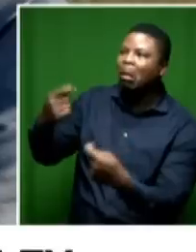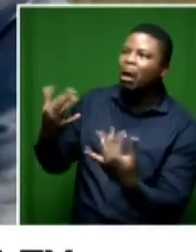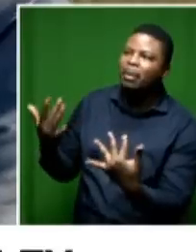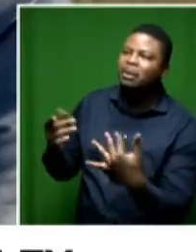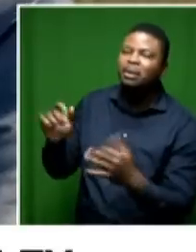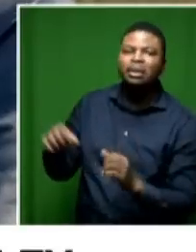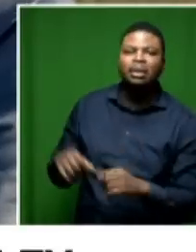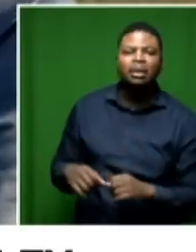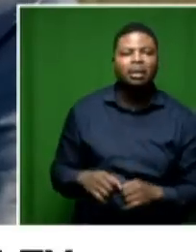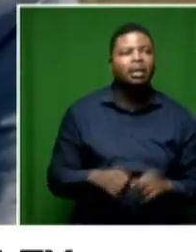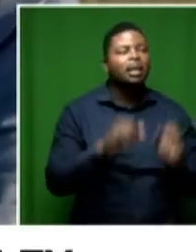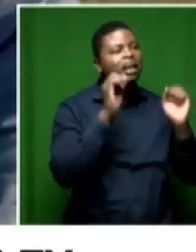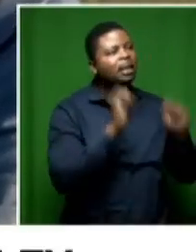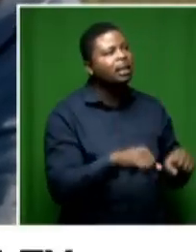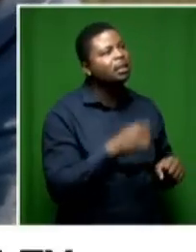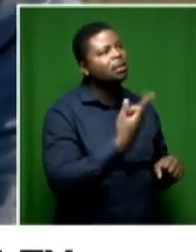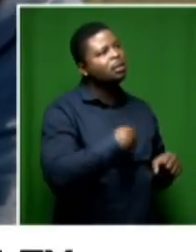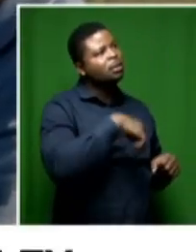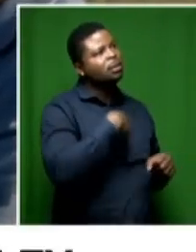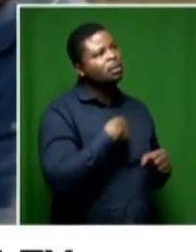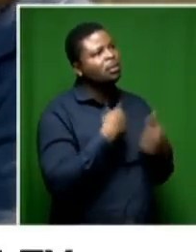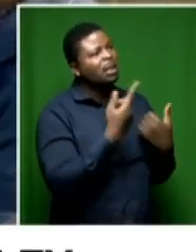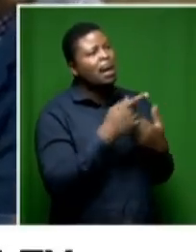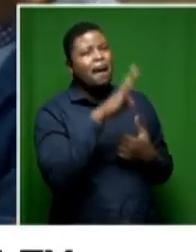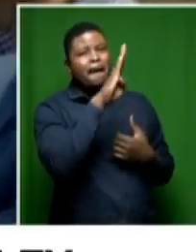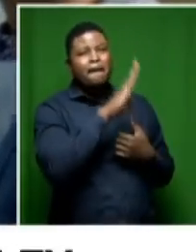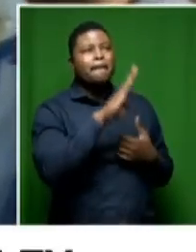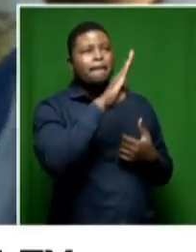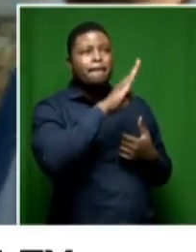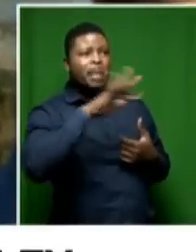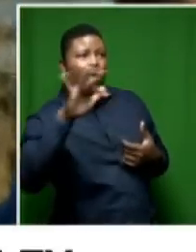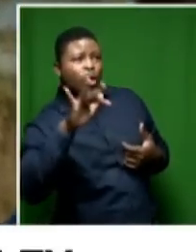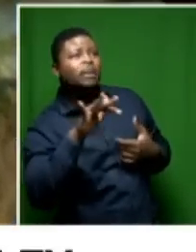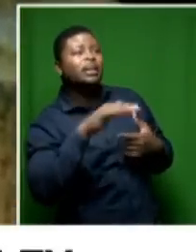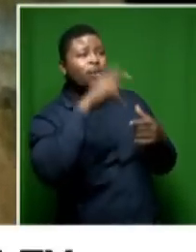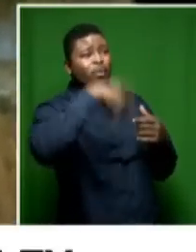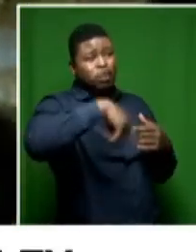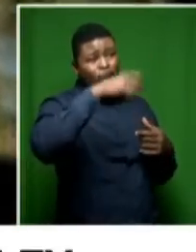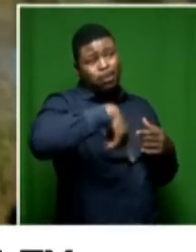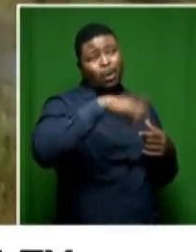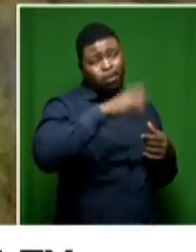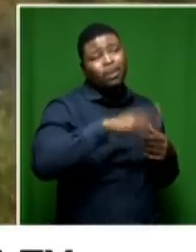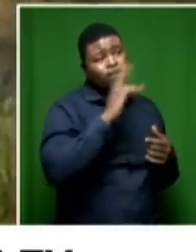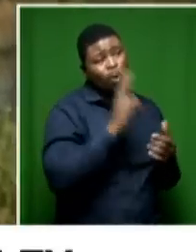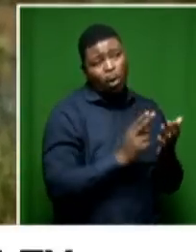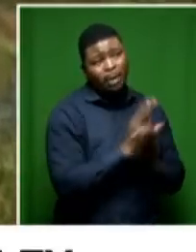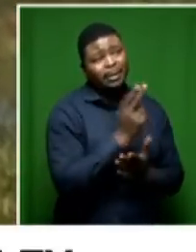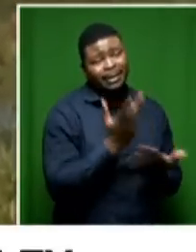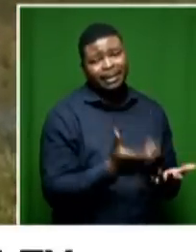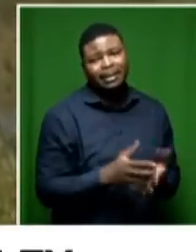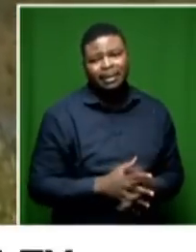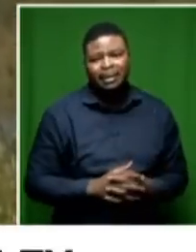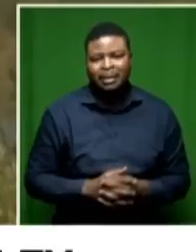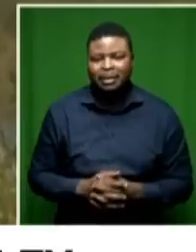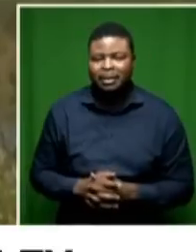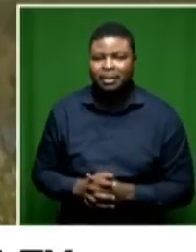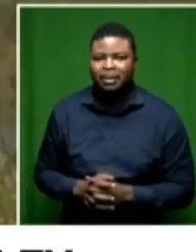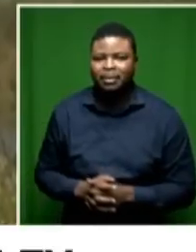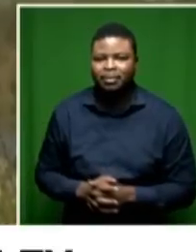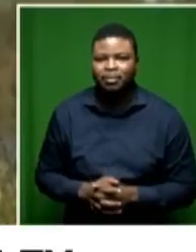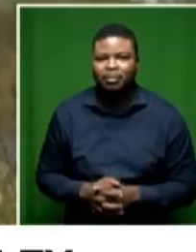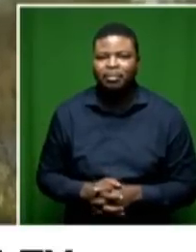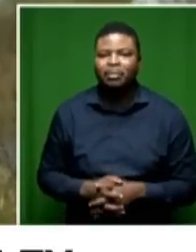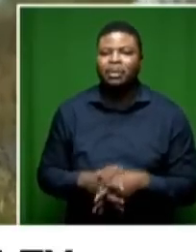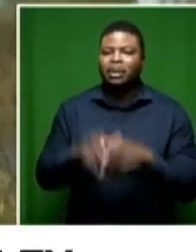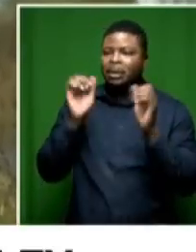we're working on billions of leakages as I'm talking to you. Also, what should residents do in